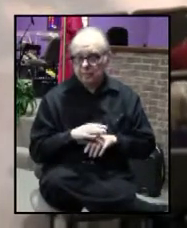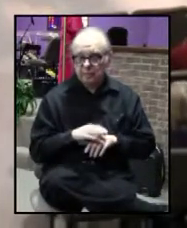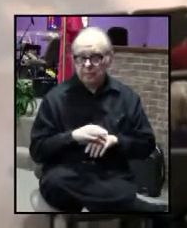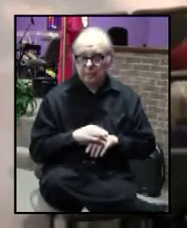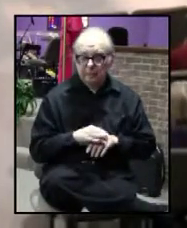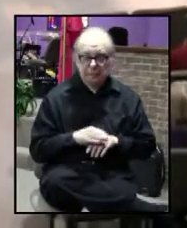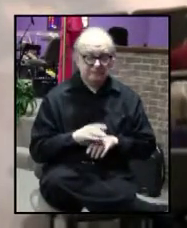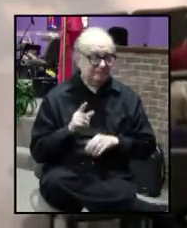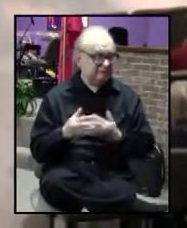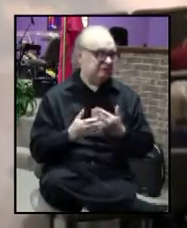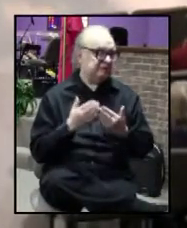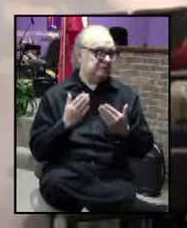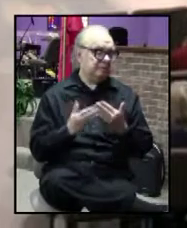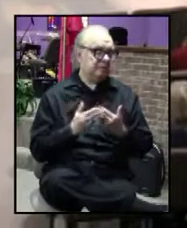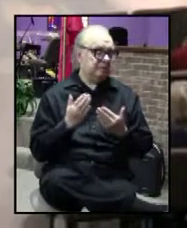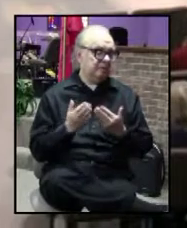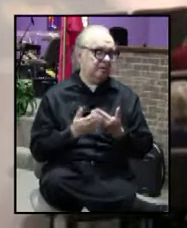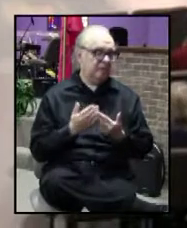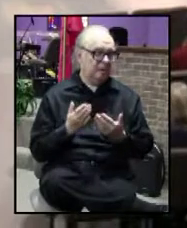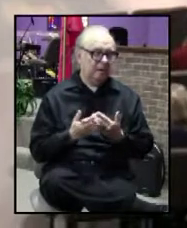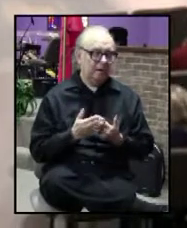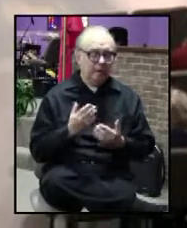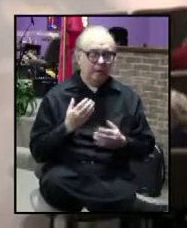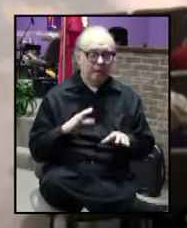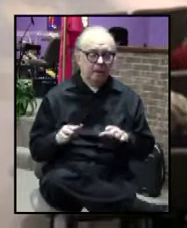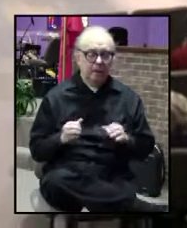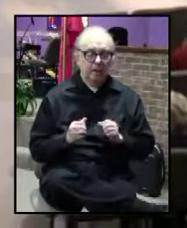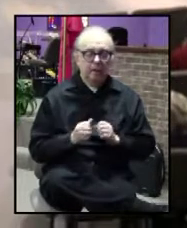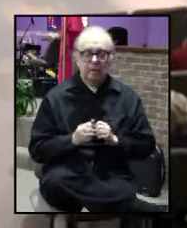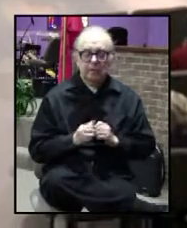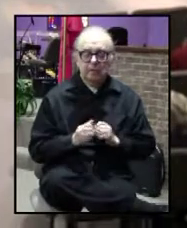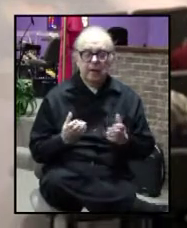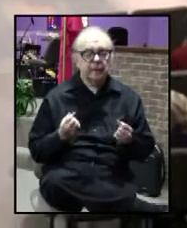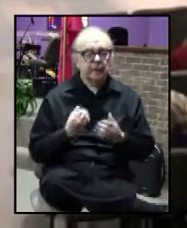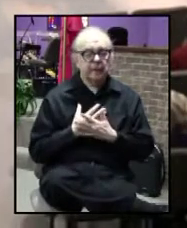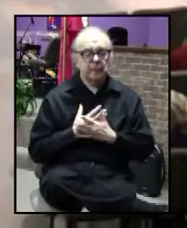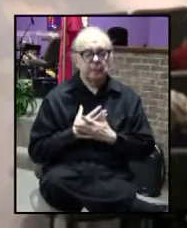It's real simple. You can do it within 30 seconds.